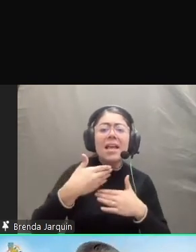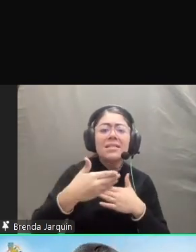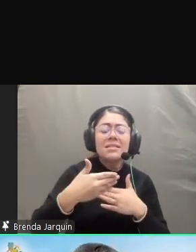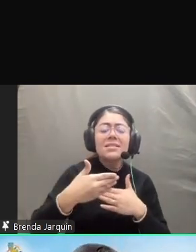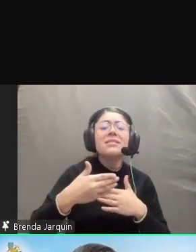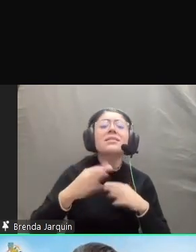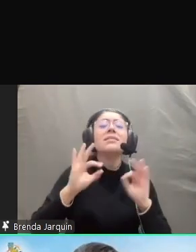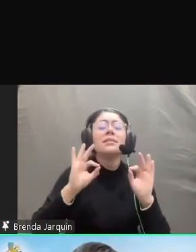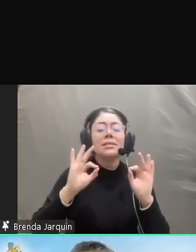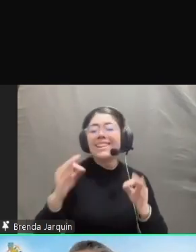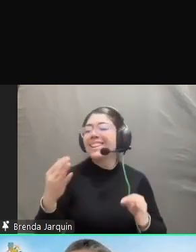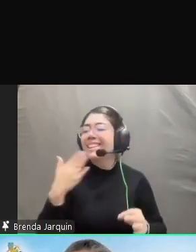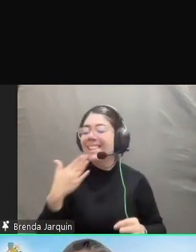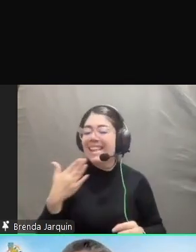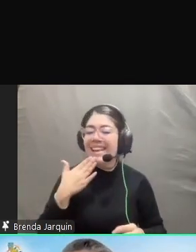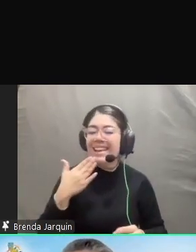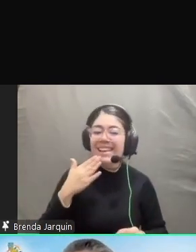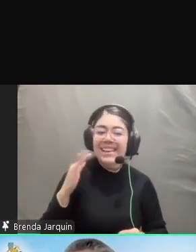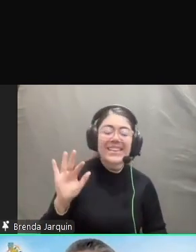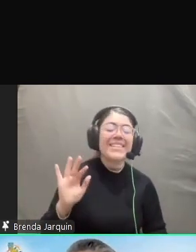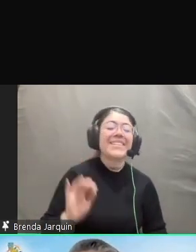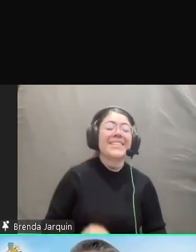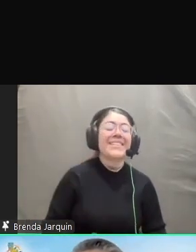There we go. Thank you.